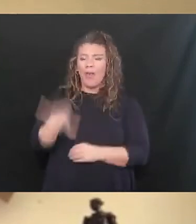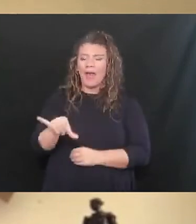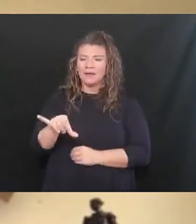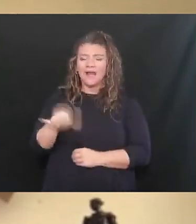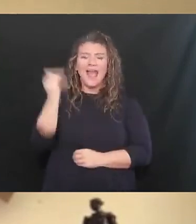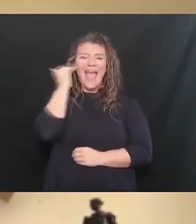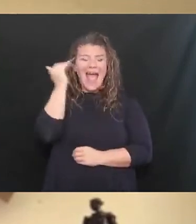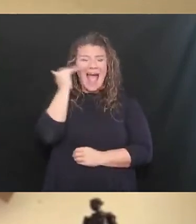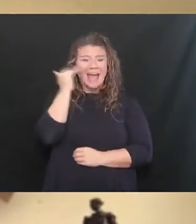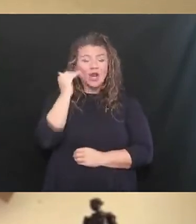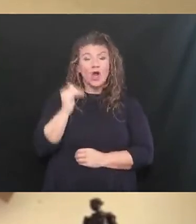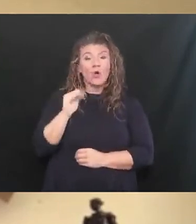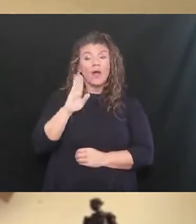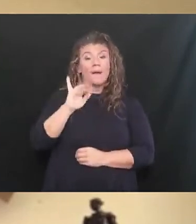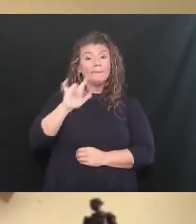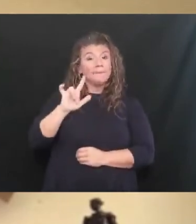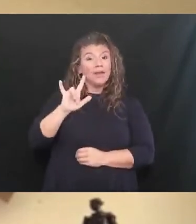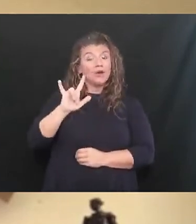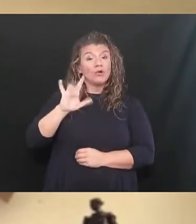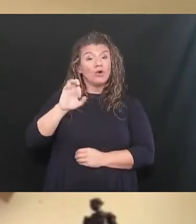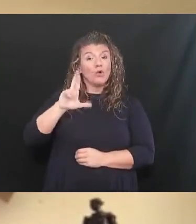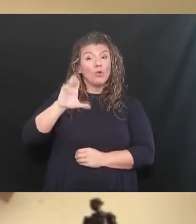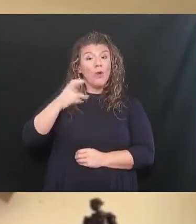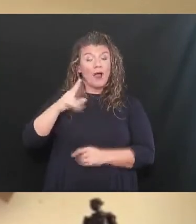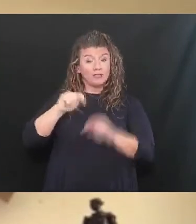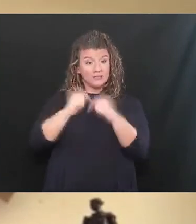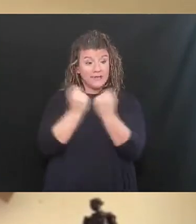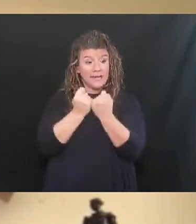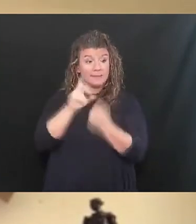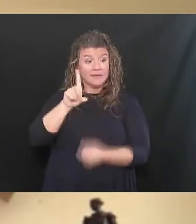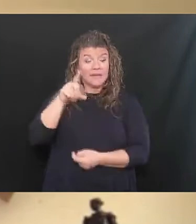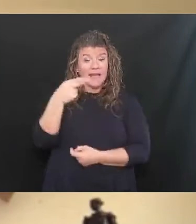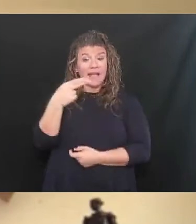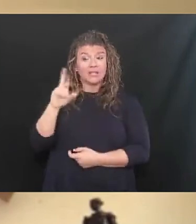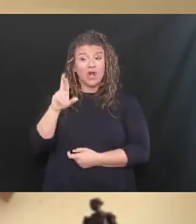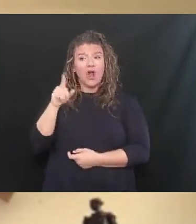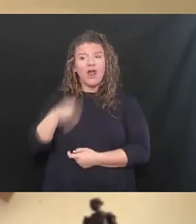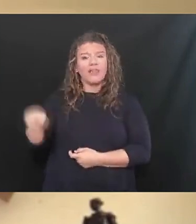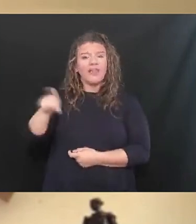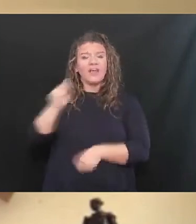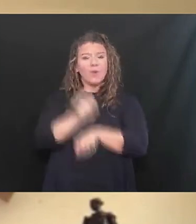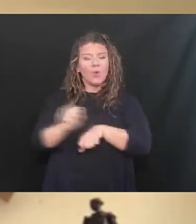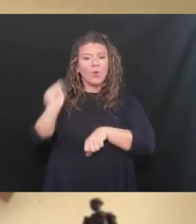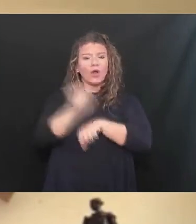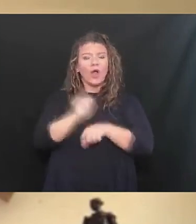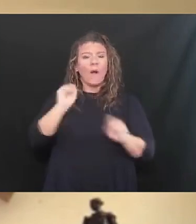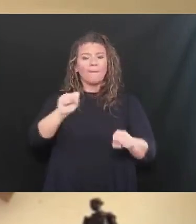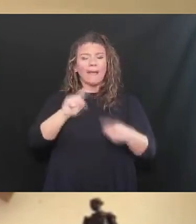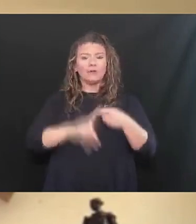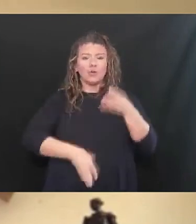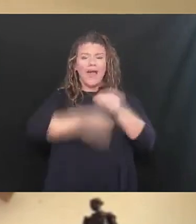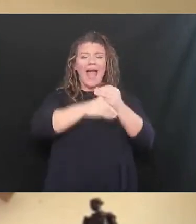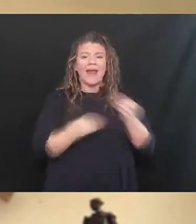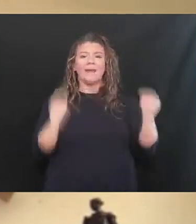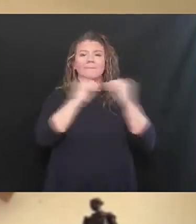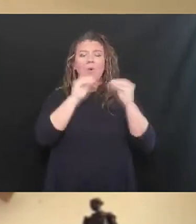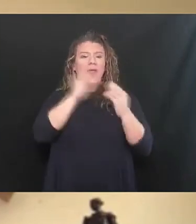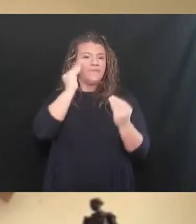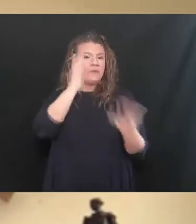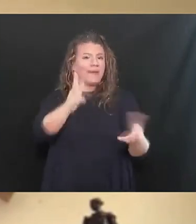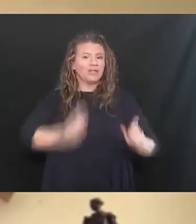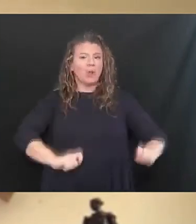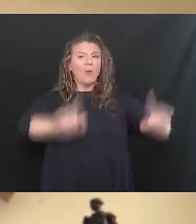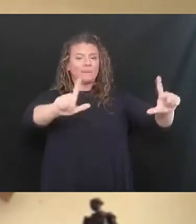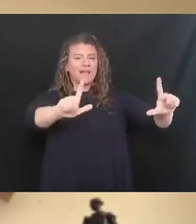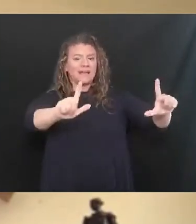I know Bill's team at DHHR and others have been working on being able to put more data on. But